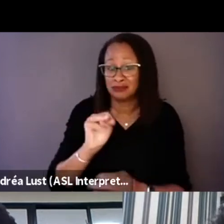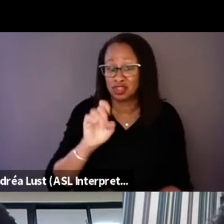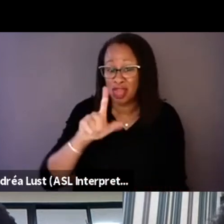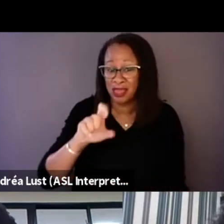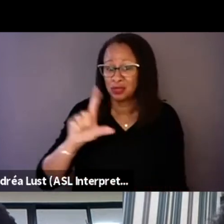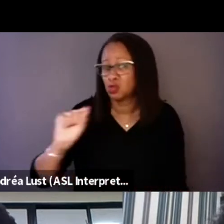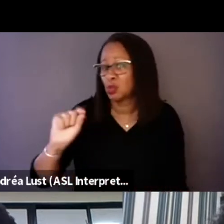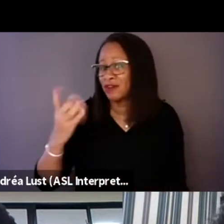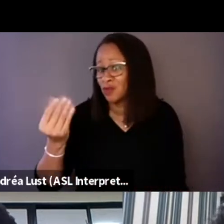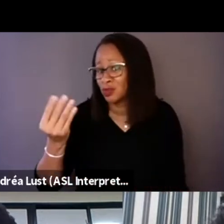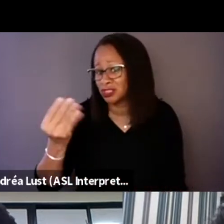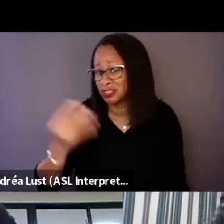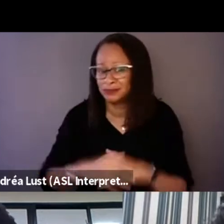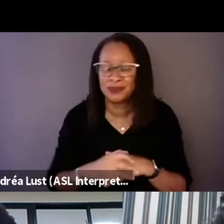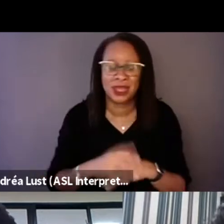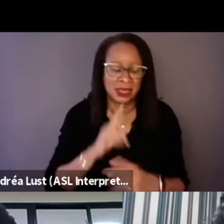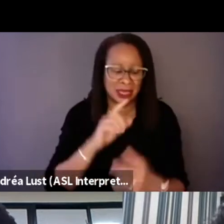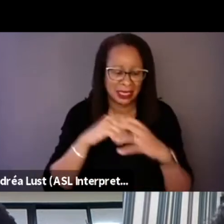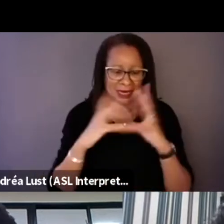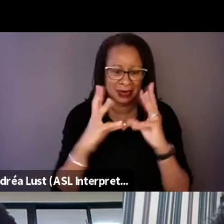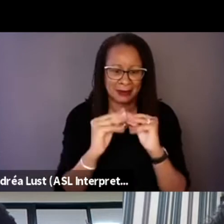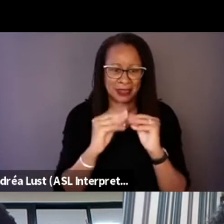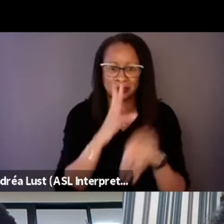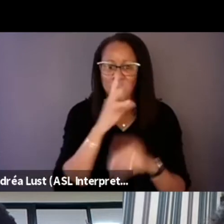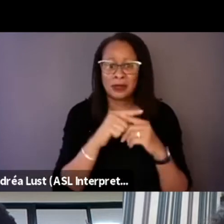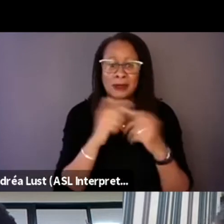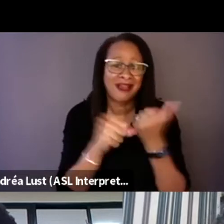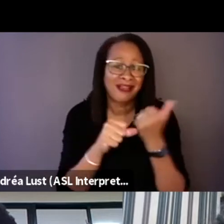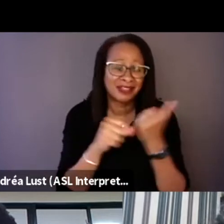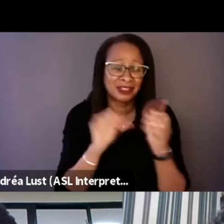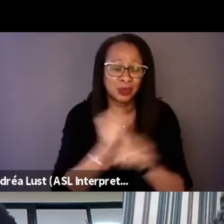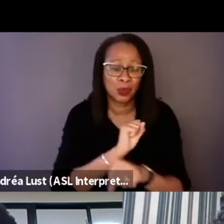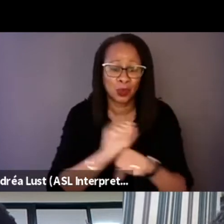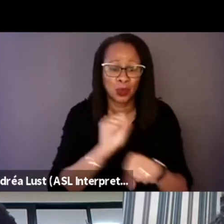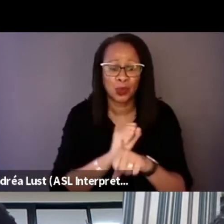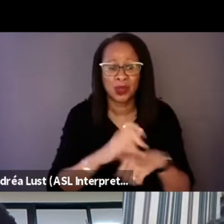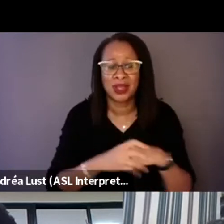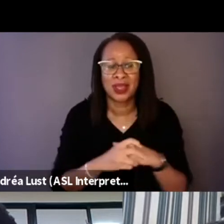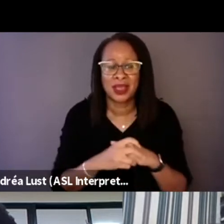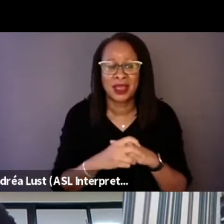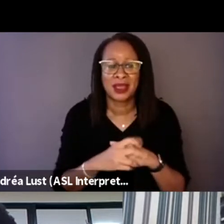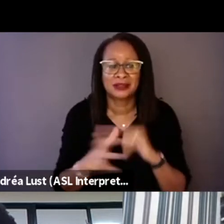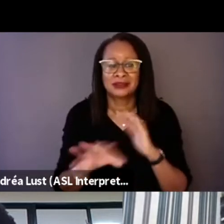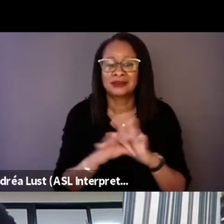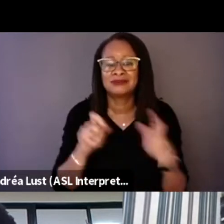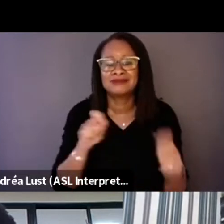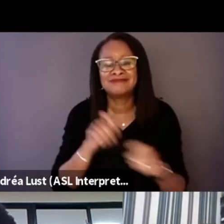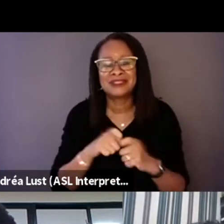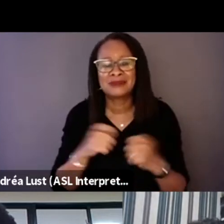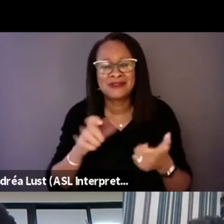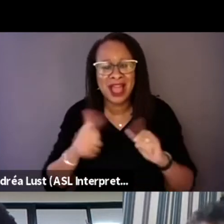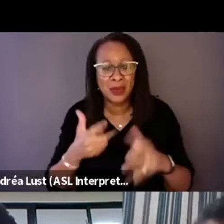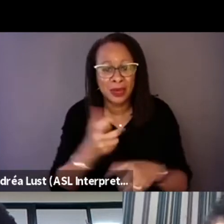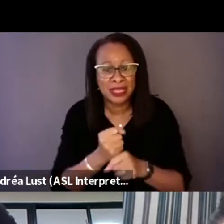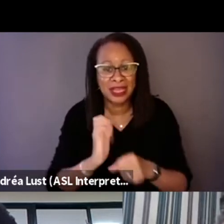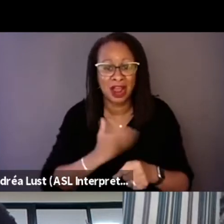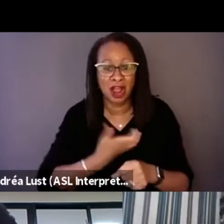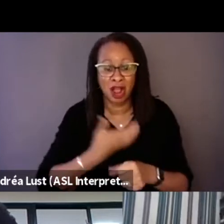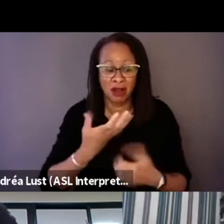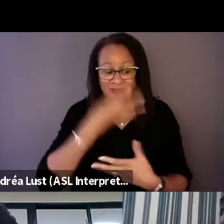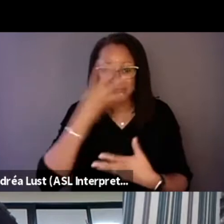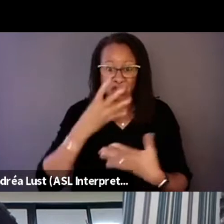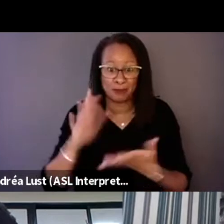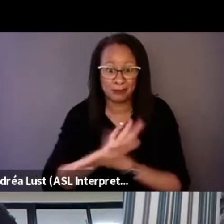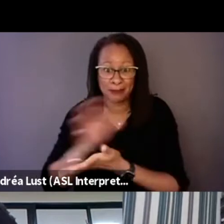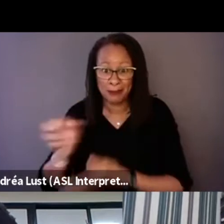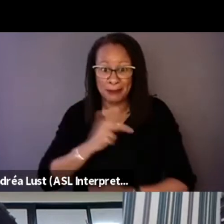were in a meeting talking about advocacy work, discussing specifically about how could we get our nationality back, right? This